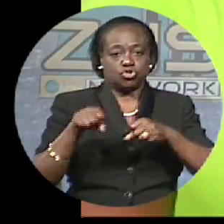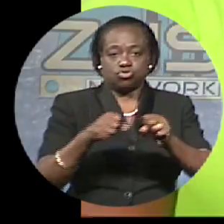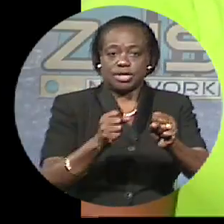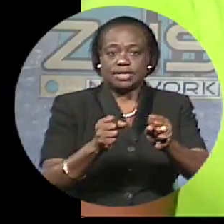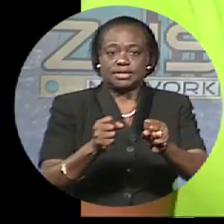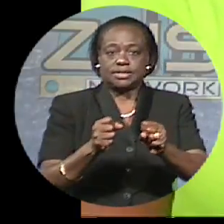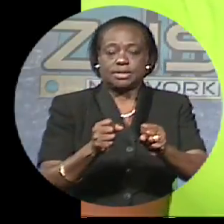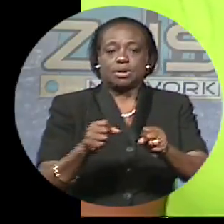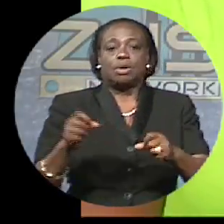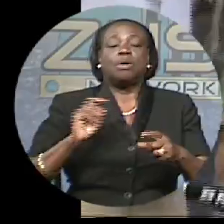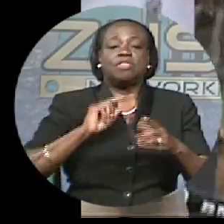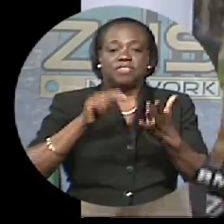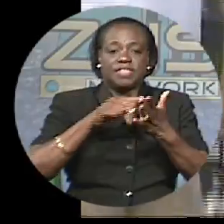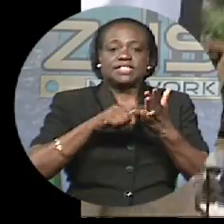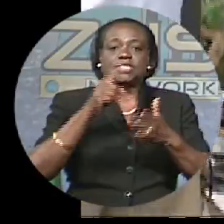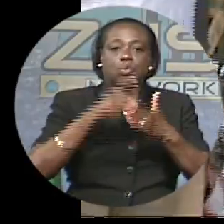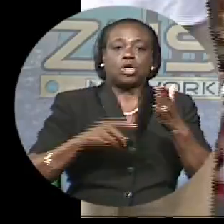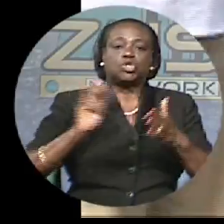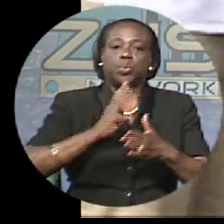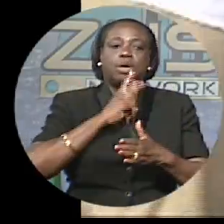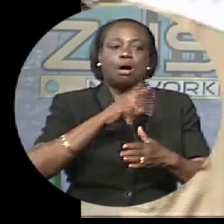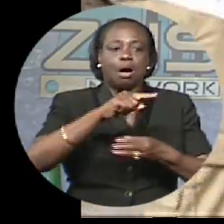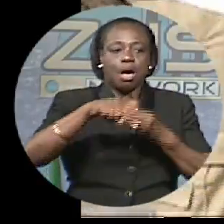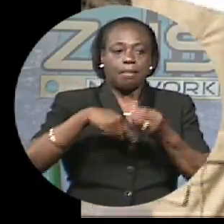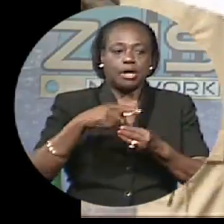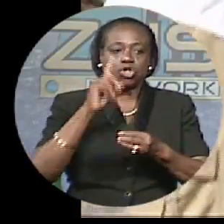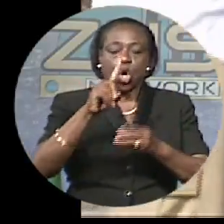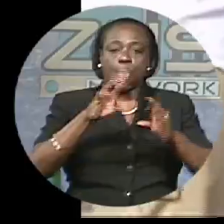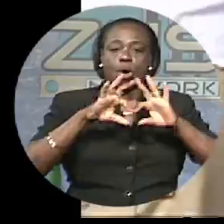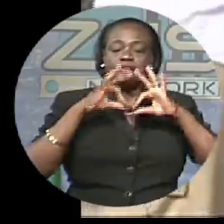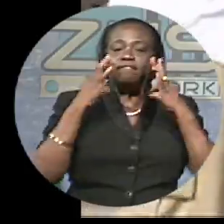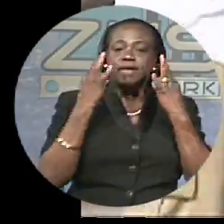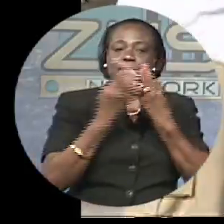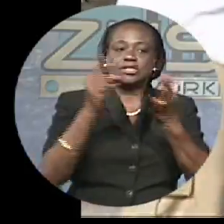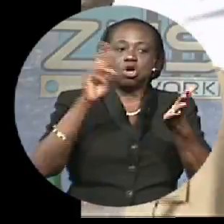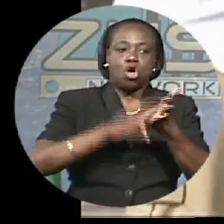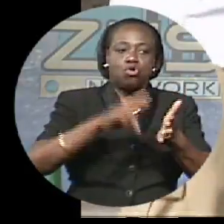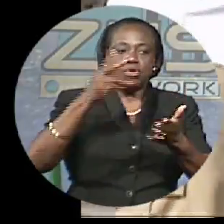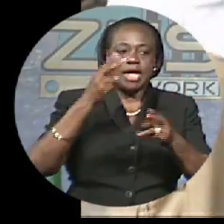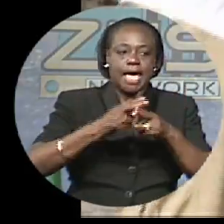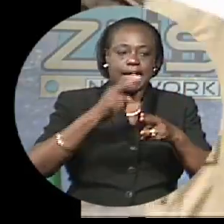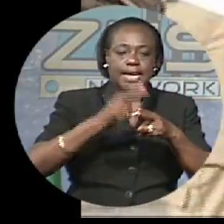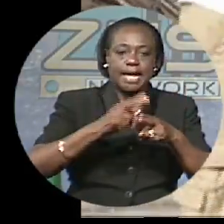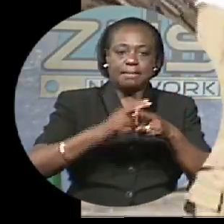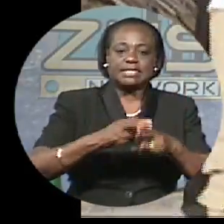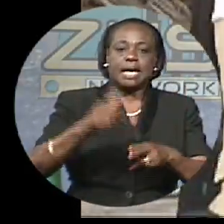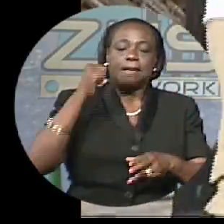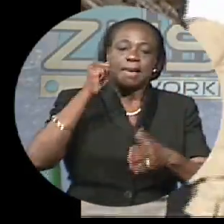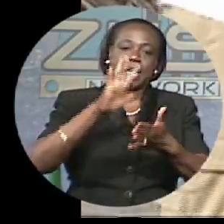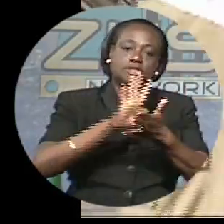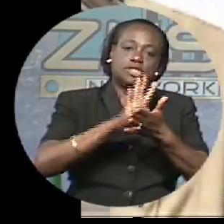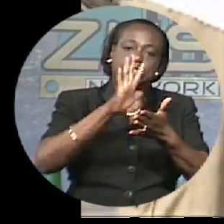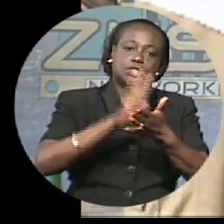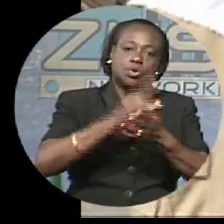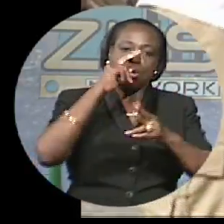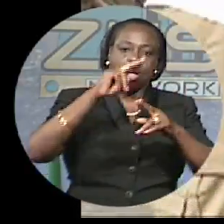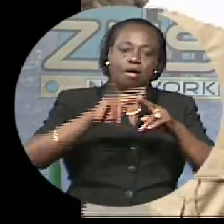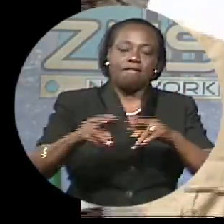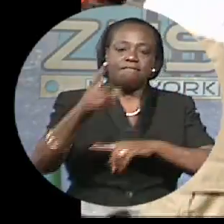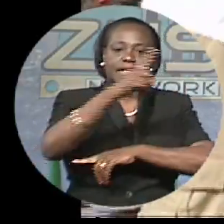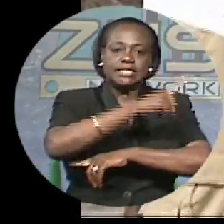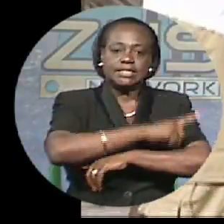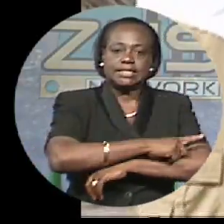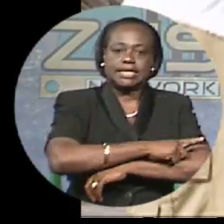too. That is what we're about. One family has renamed its back-to-school jamboree in honor of Chairman Emeritus, the late